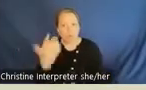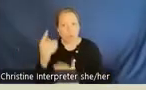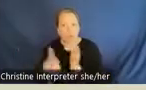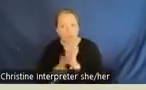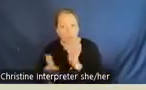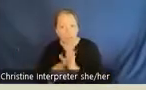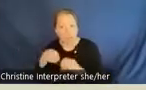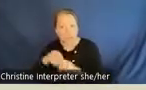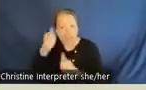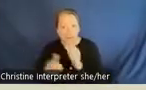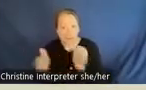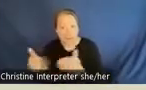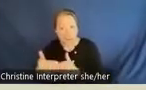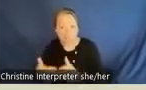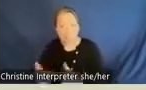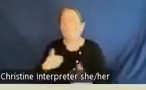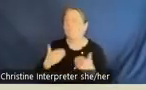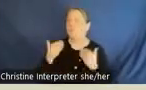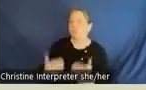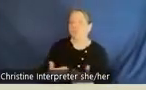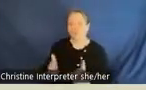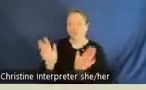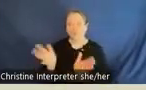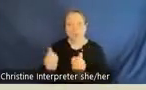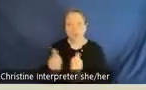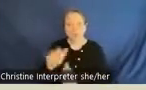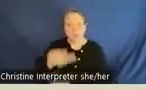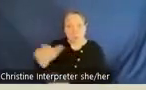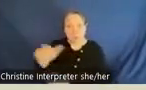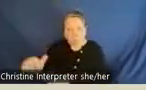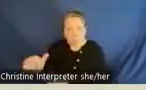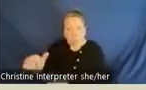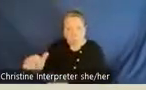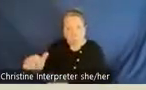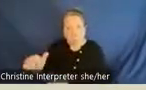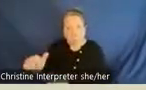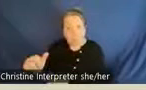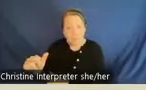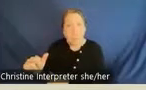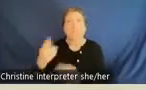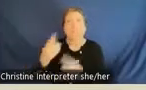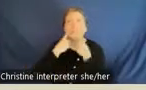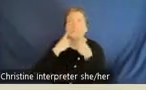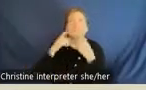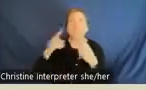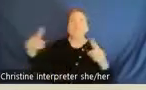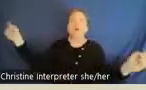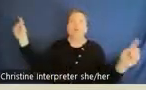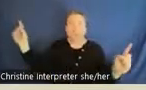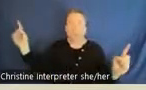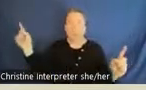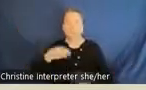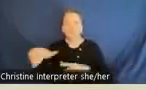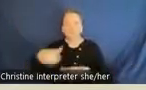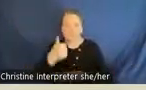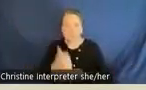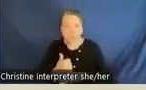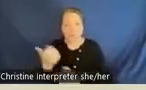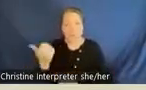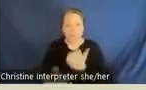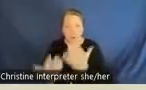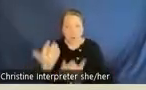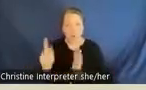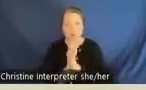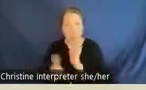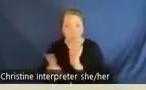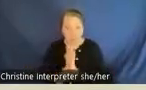We chatted with their landlord and finally we were able to get a fire alarm set up. We need to